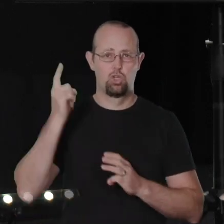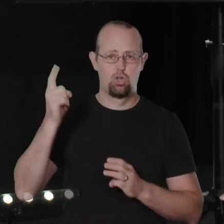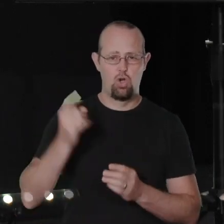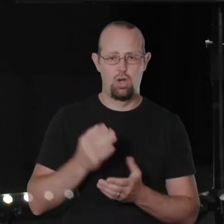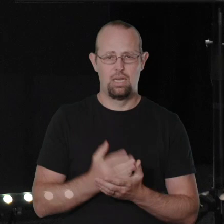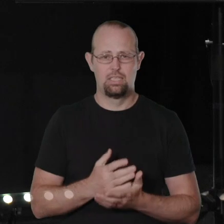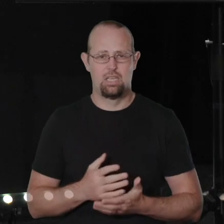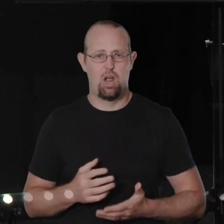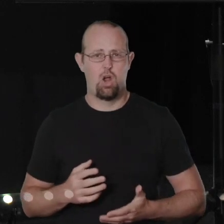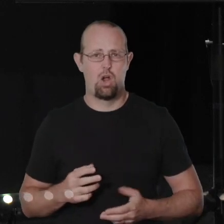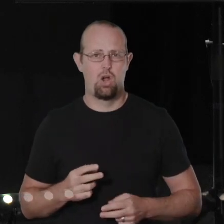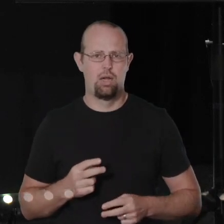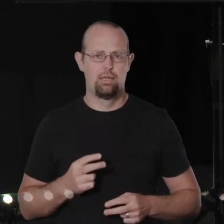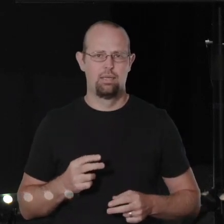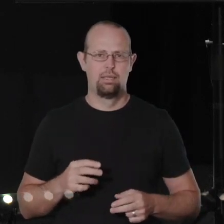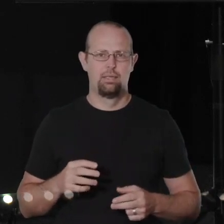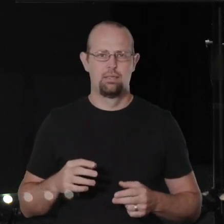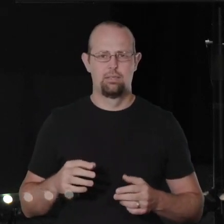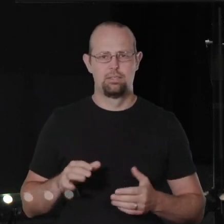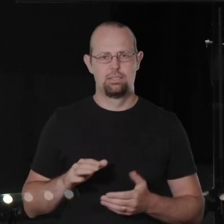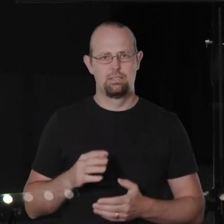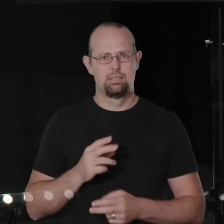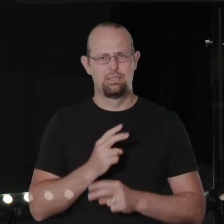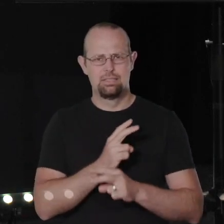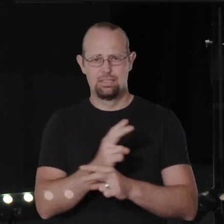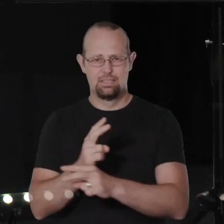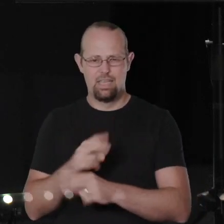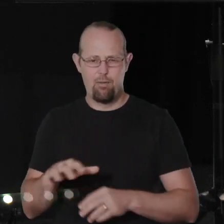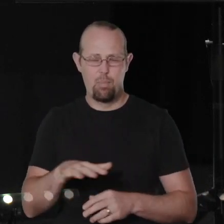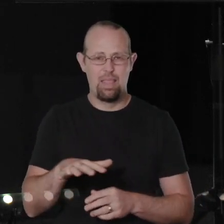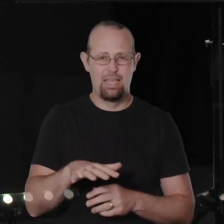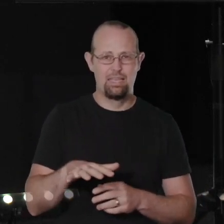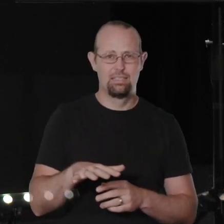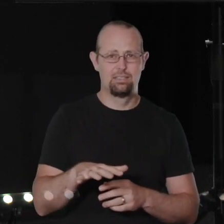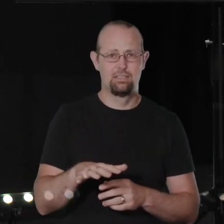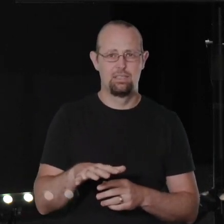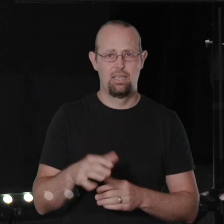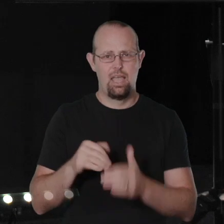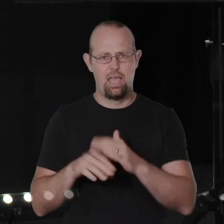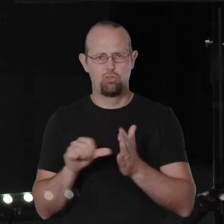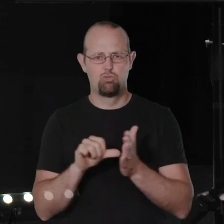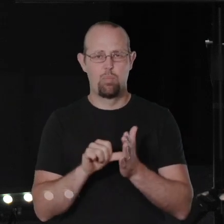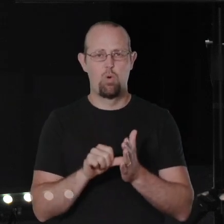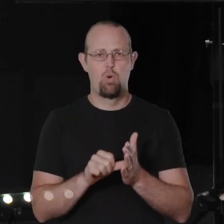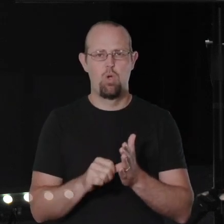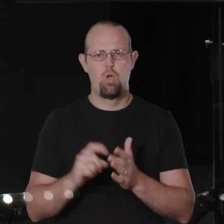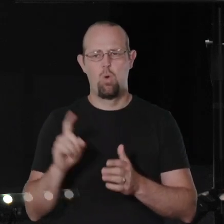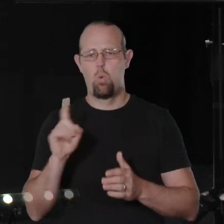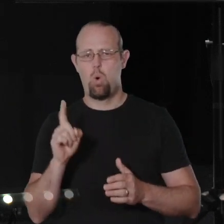and our strength, a very present help in times of trouble. Whatever you're going through, whatever you're